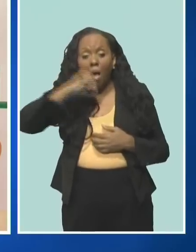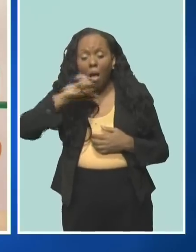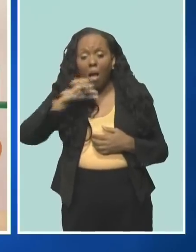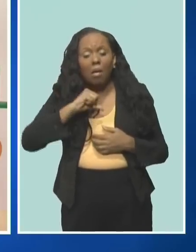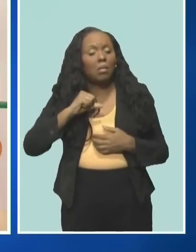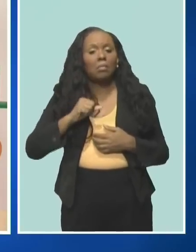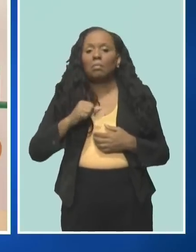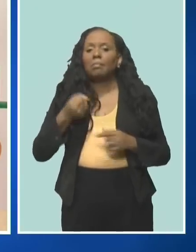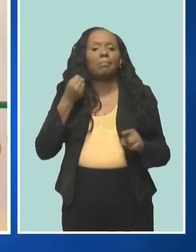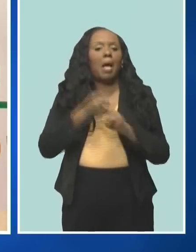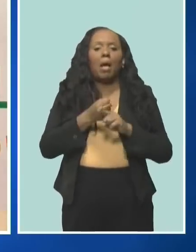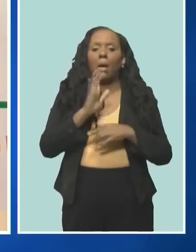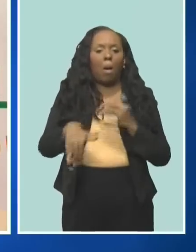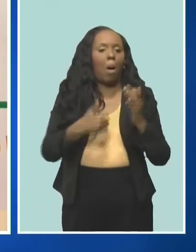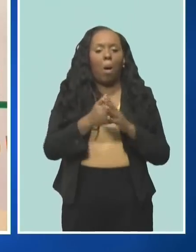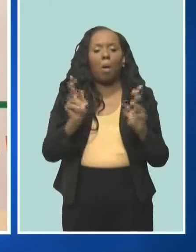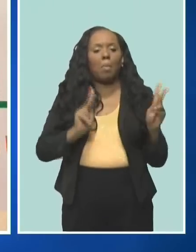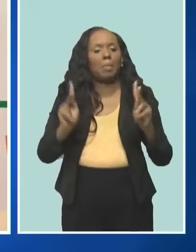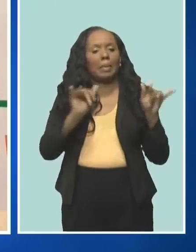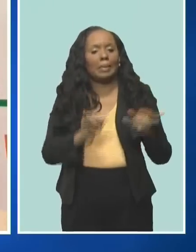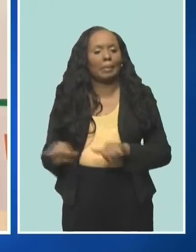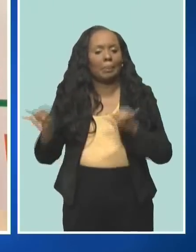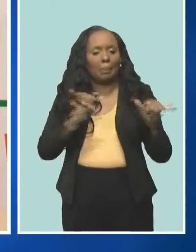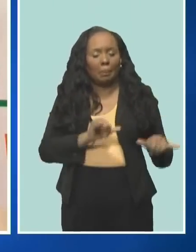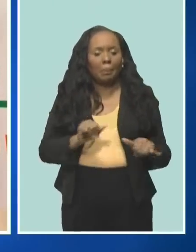want to stay away from the drugs.